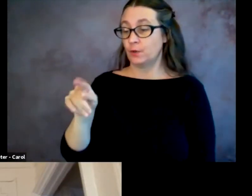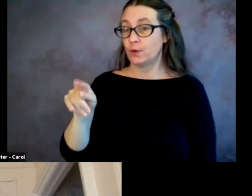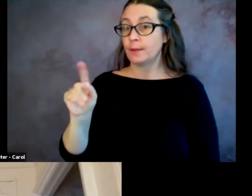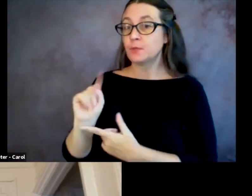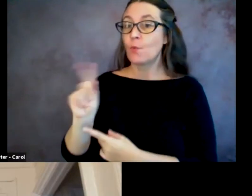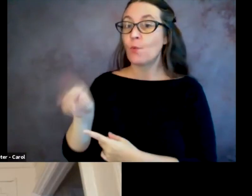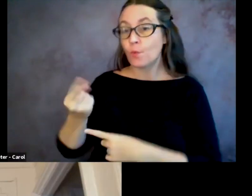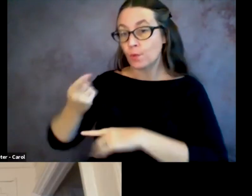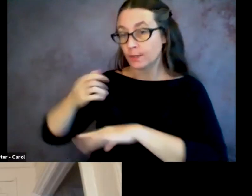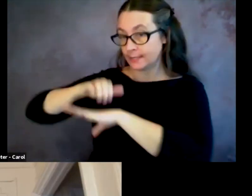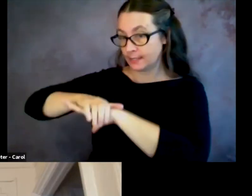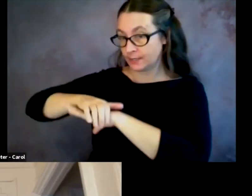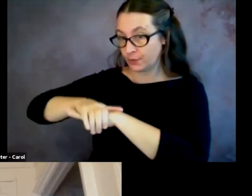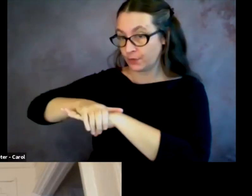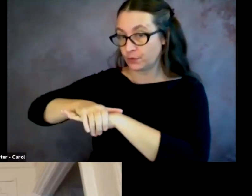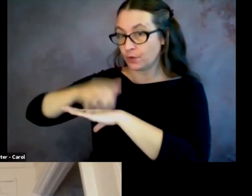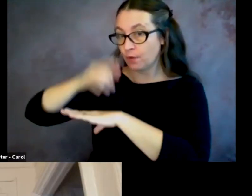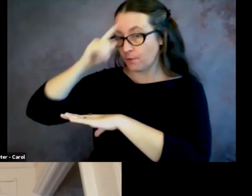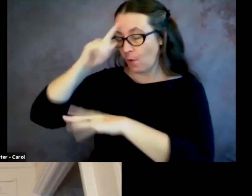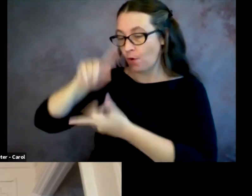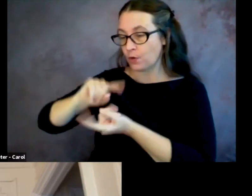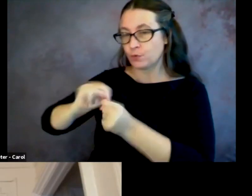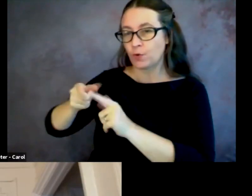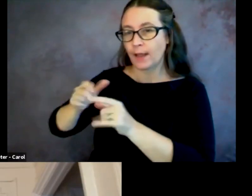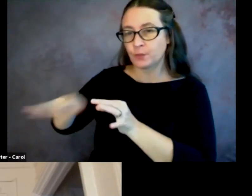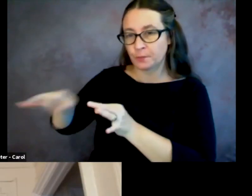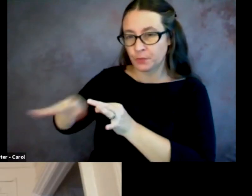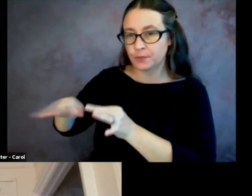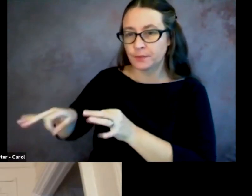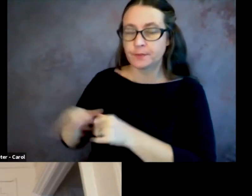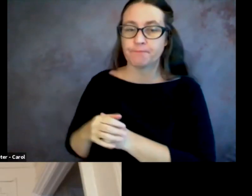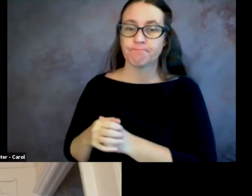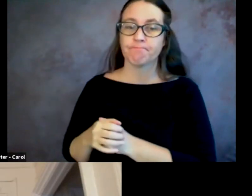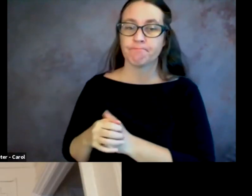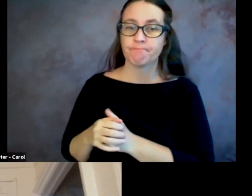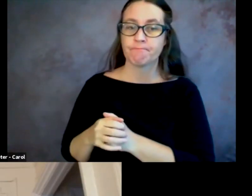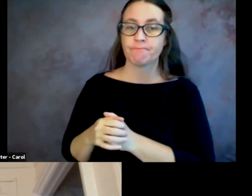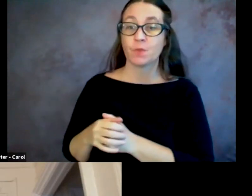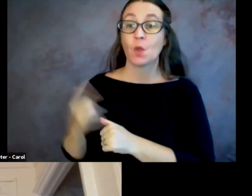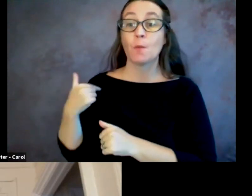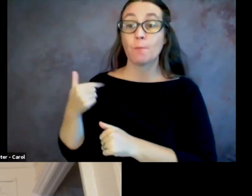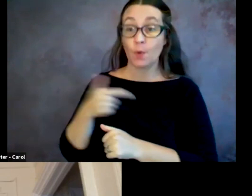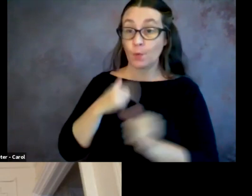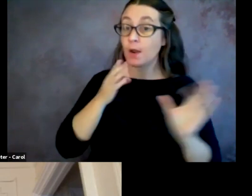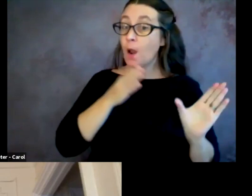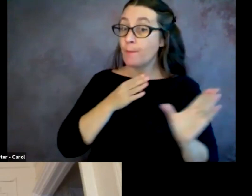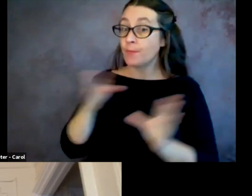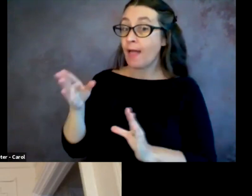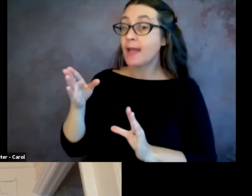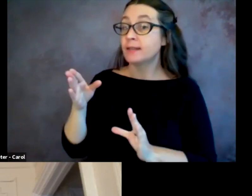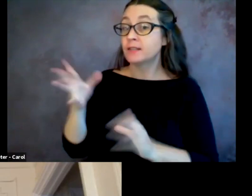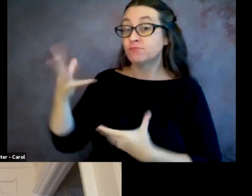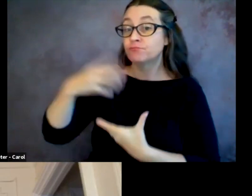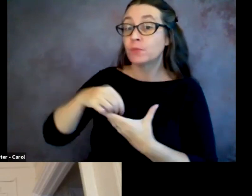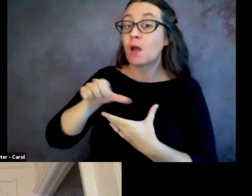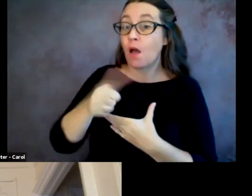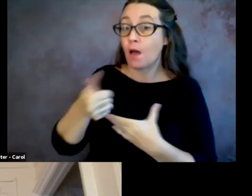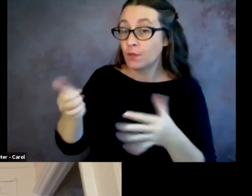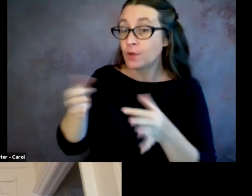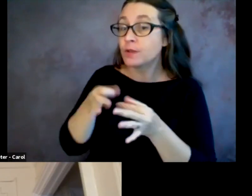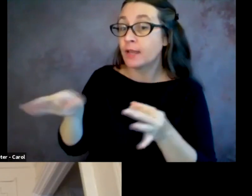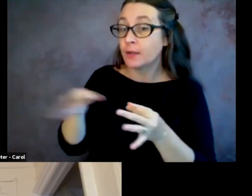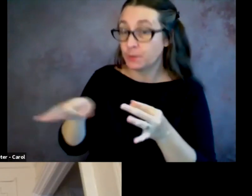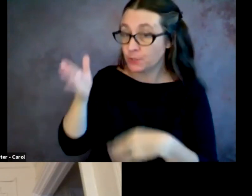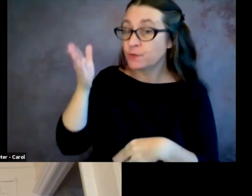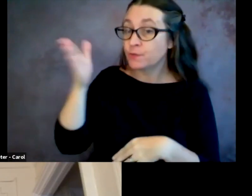English for our transcriptions. We do plan on expanding to other languages in the future.